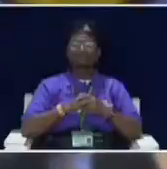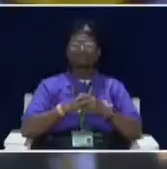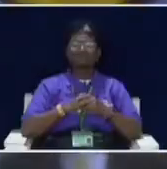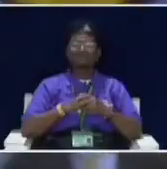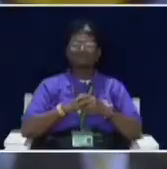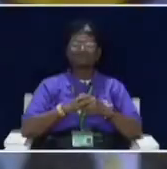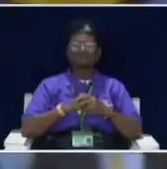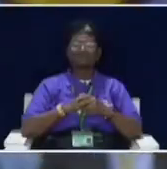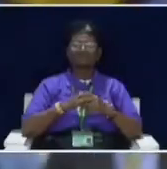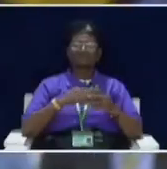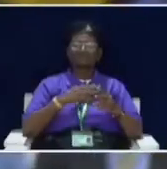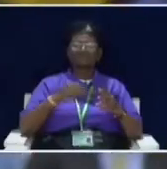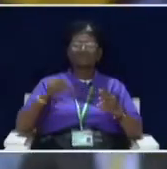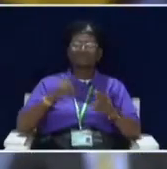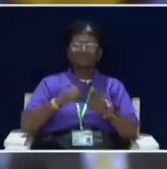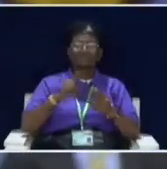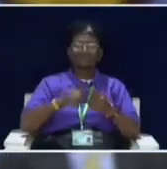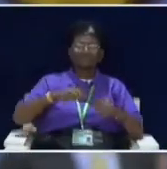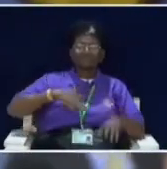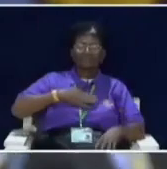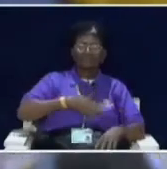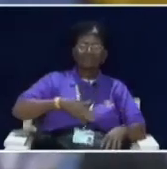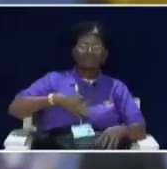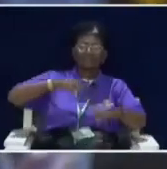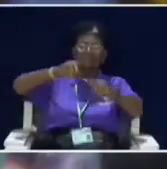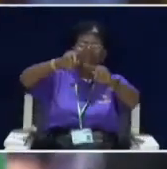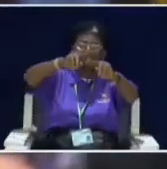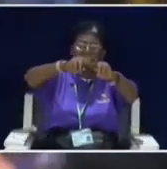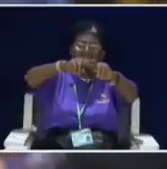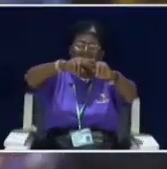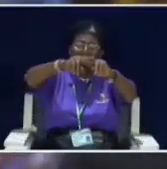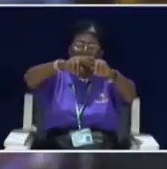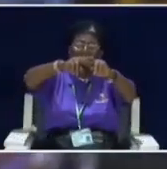And then you may please be seated. Lẹ́yìn náà ẹjọ́ ẹjẹ́ àjòkó.